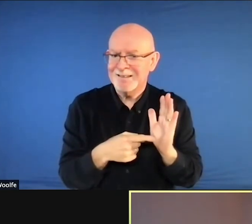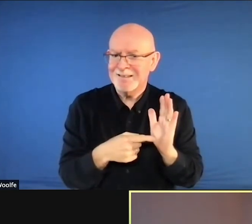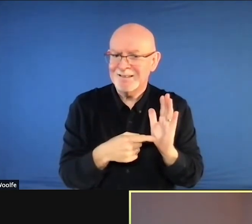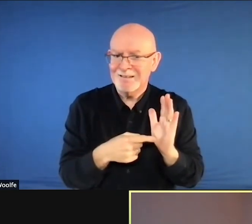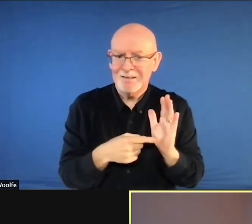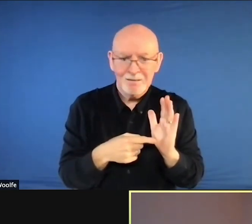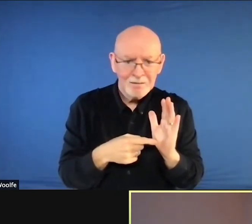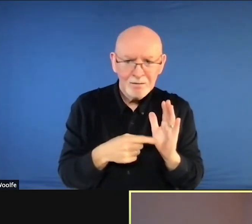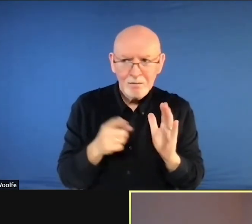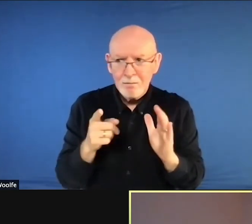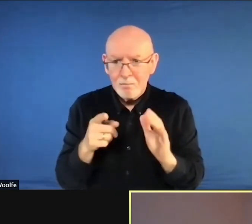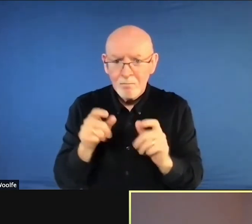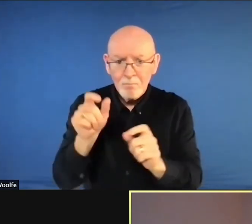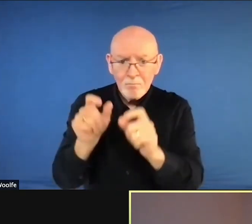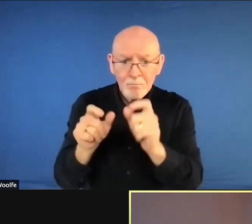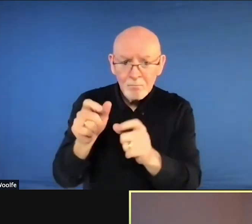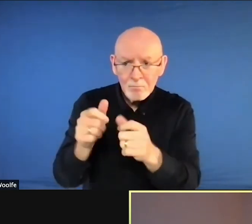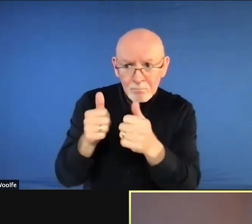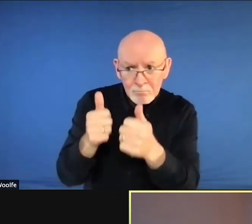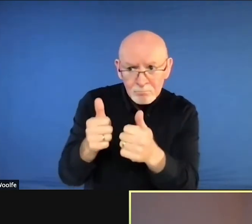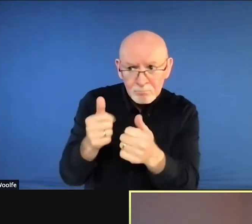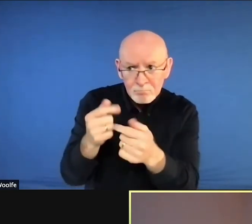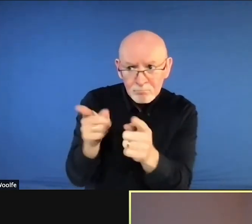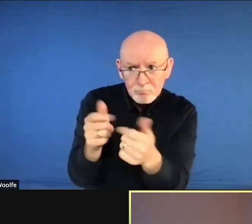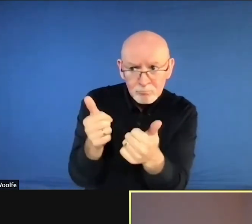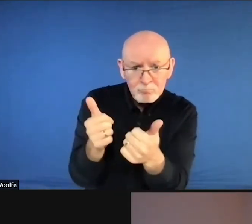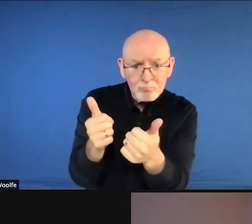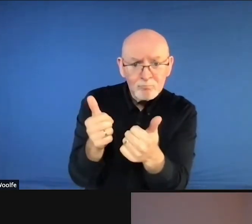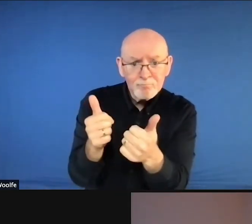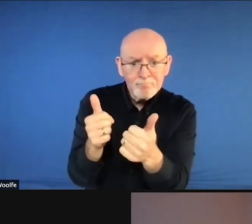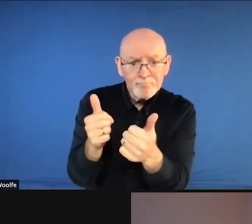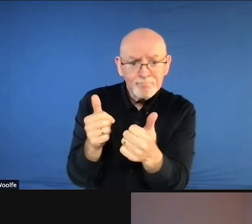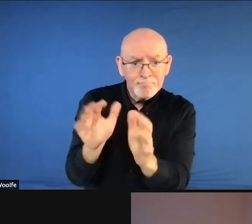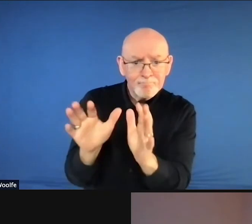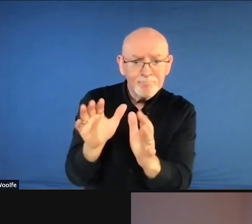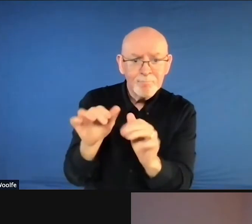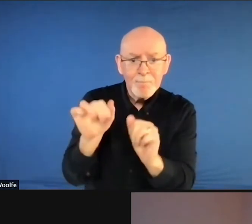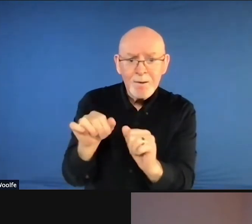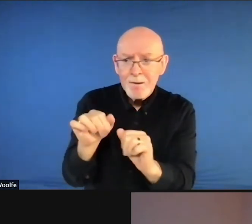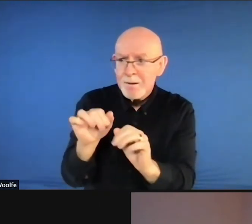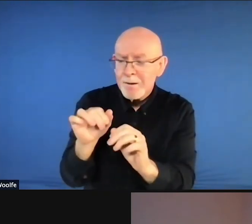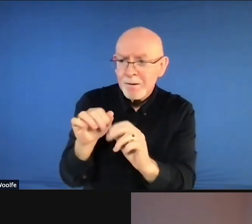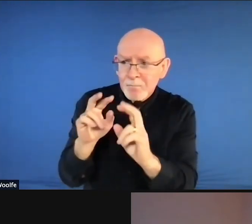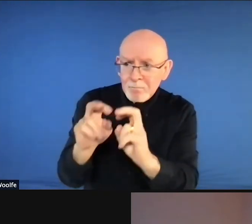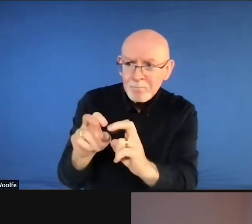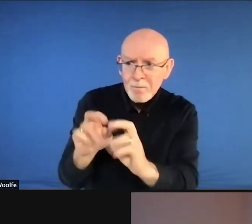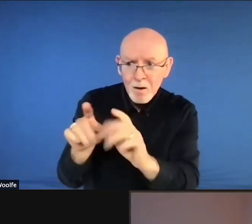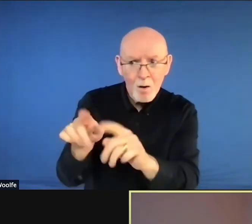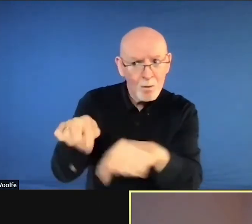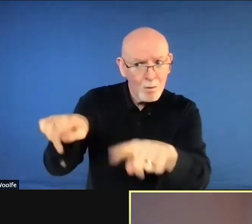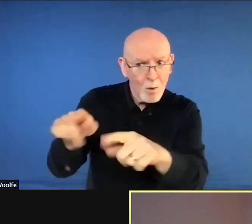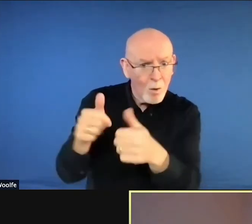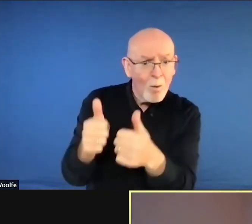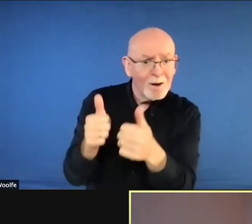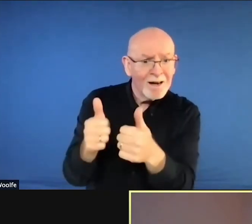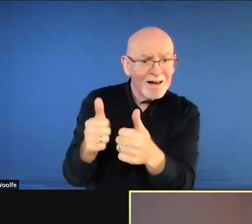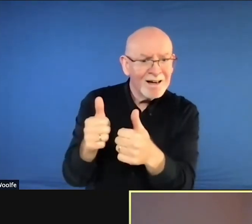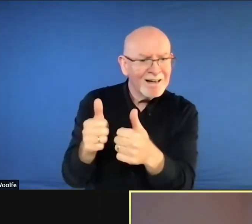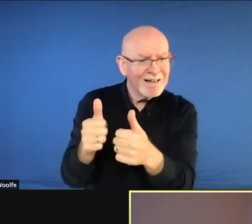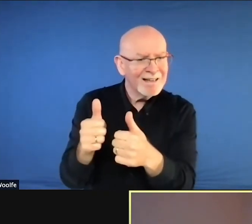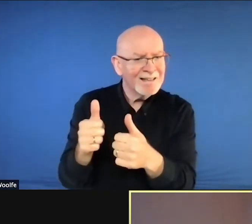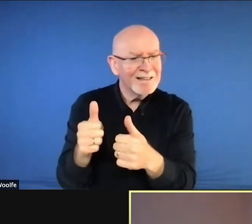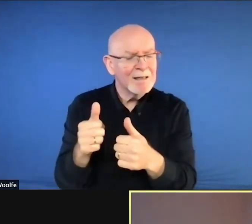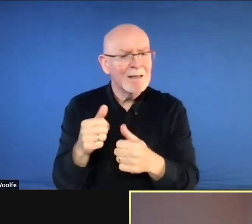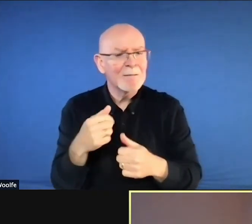surveyed. And again, I would like to just encourage everyone to